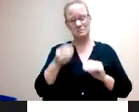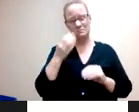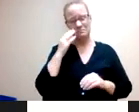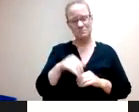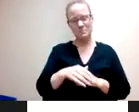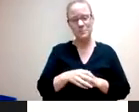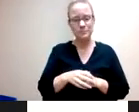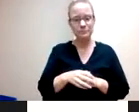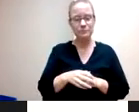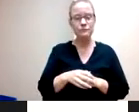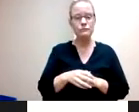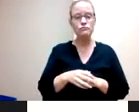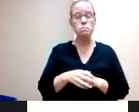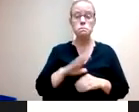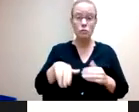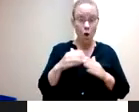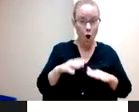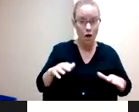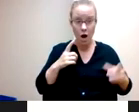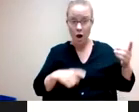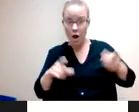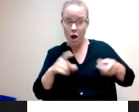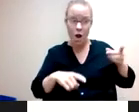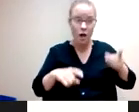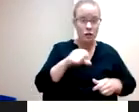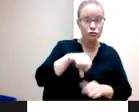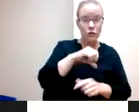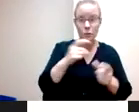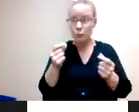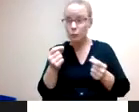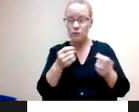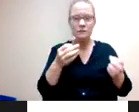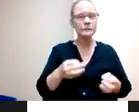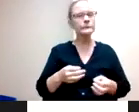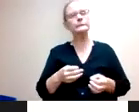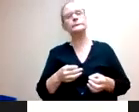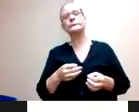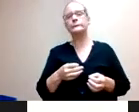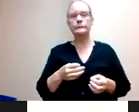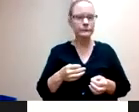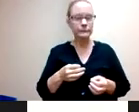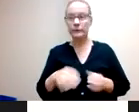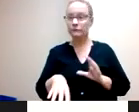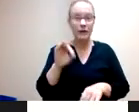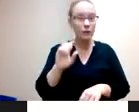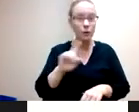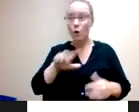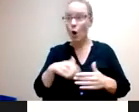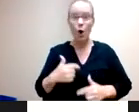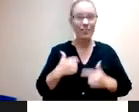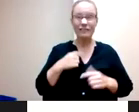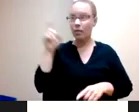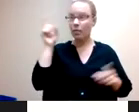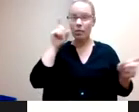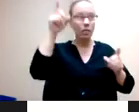and to have all the children agree can be difficult. To find all the children can be difficult and some